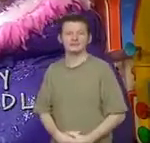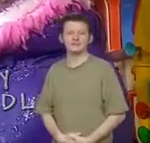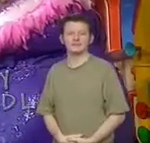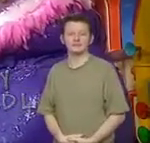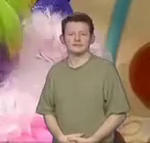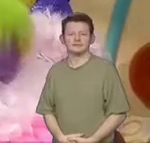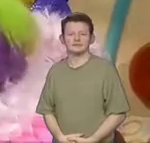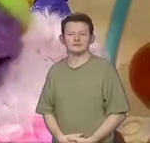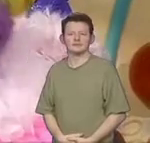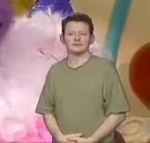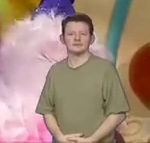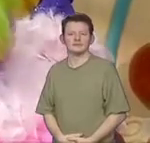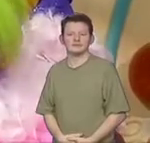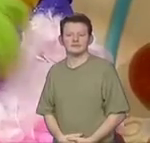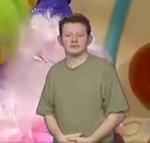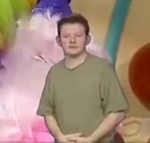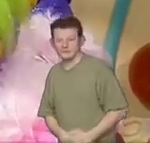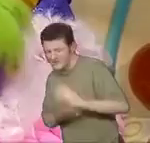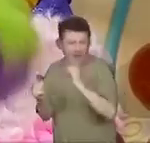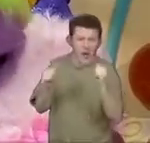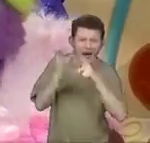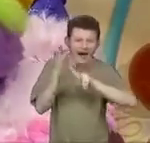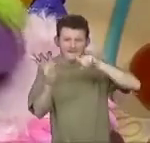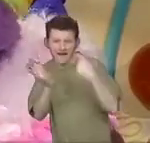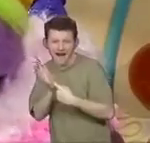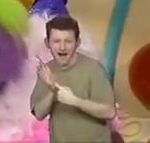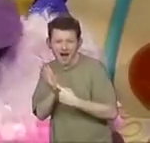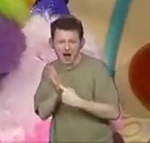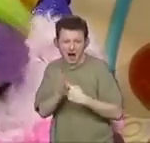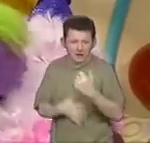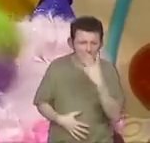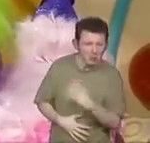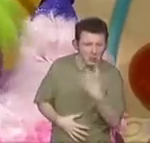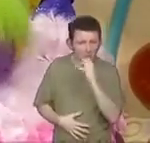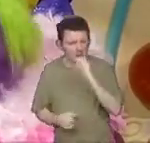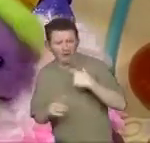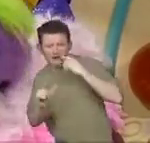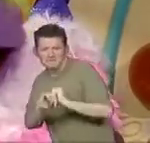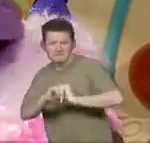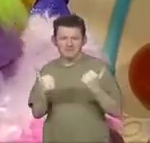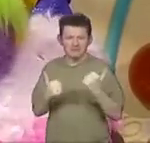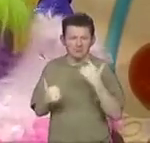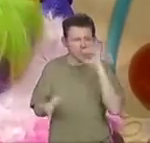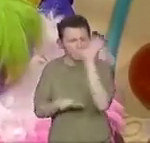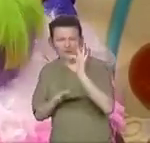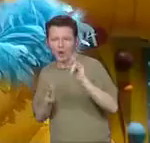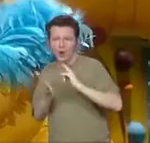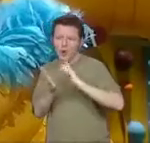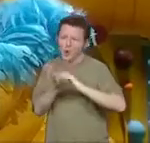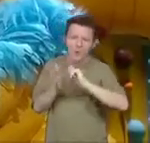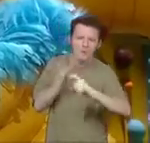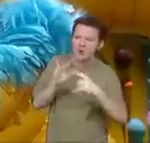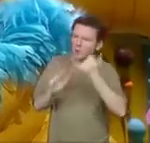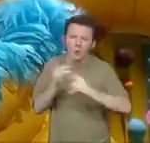Hoobledoop, Ivor. Do you know, I'm in the mood to think up a hoobledoobledooper question for today's Hoob News.